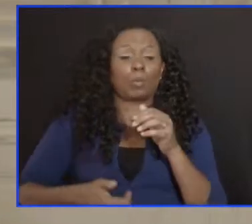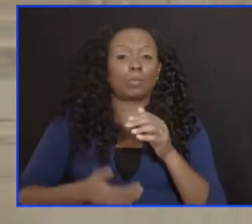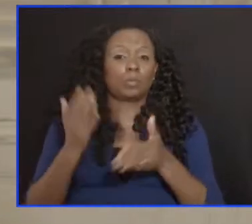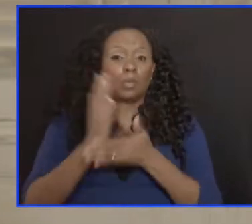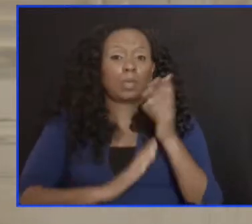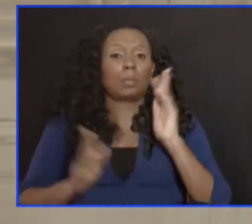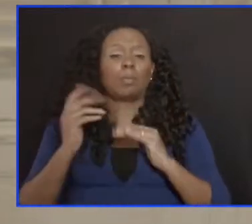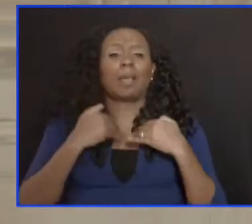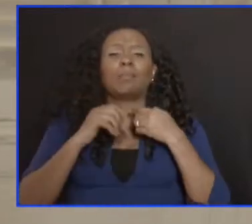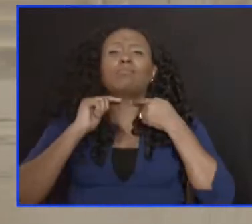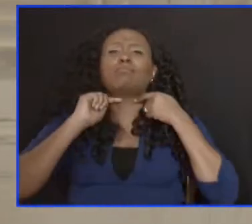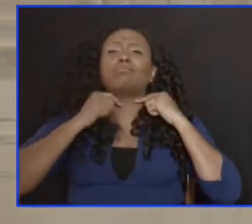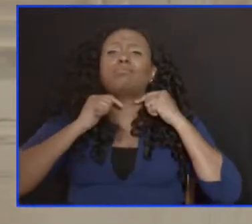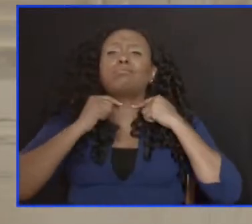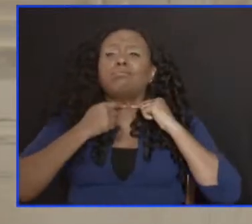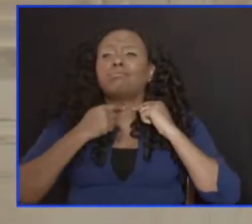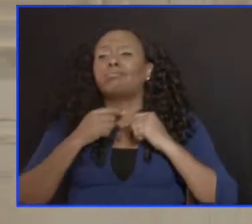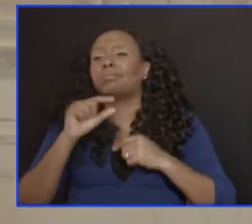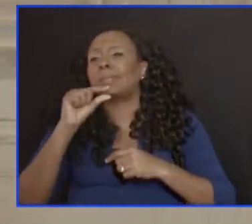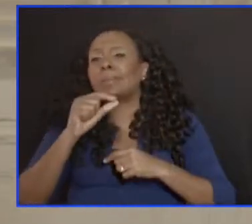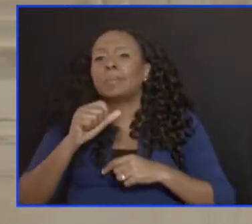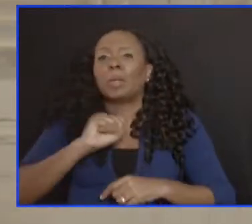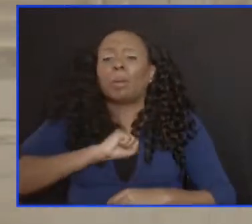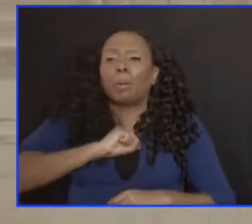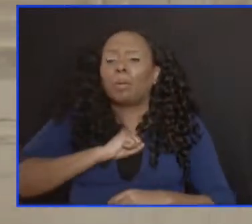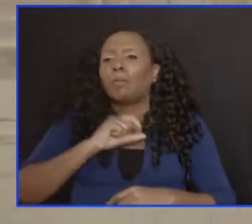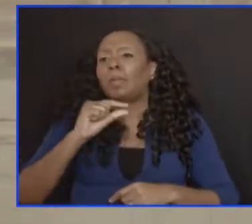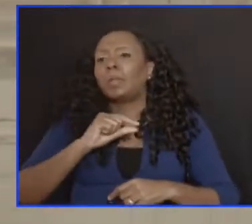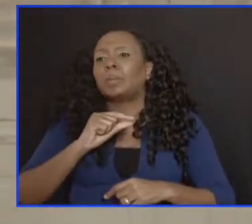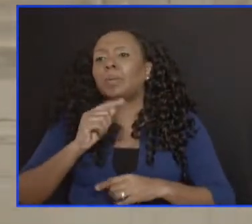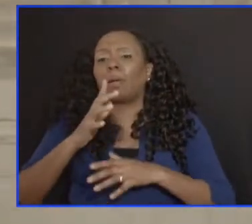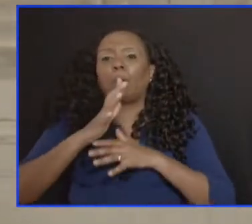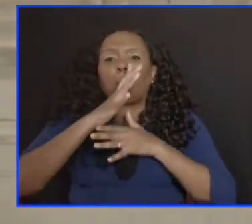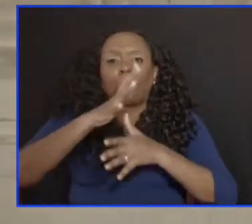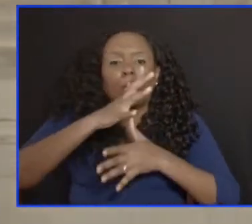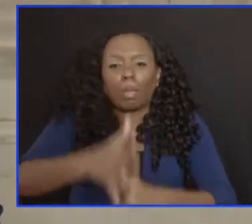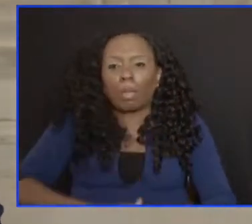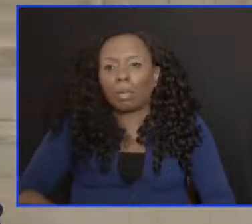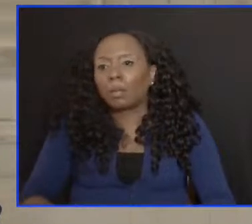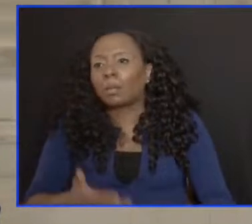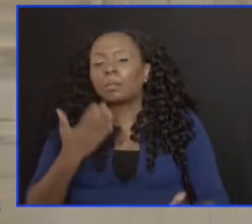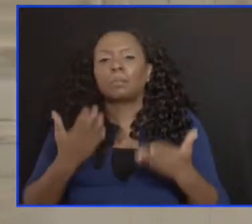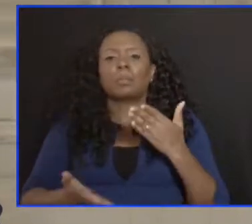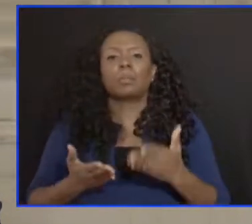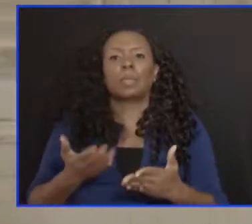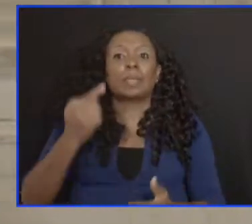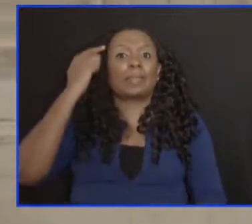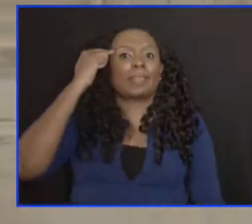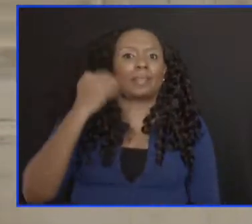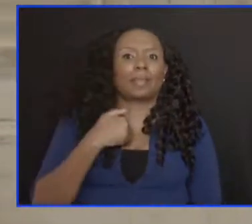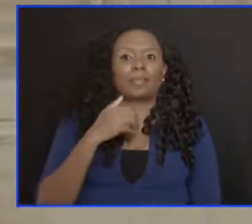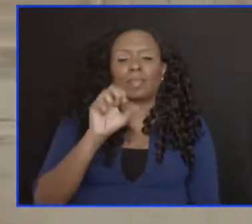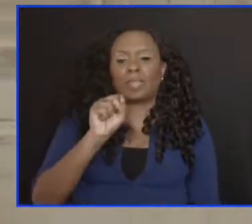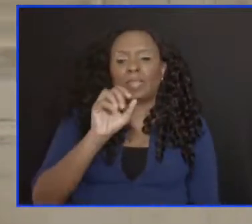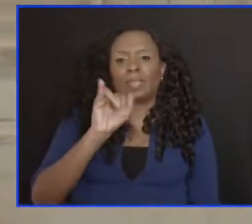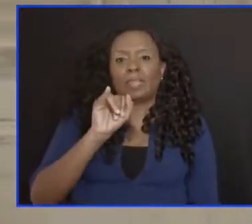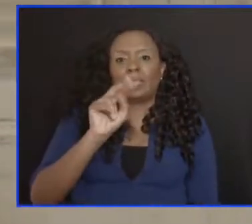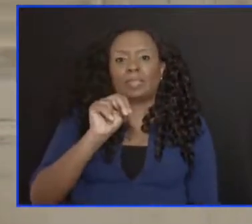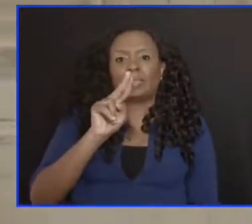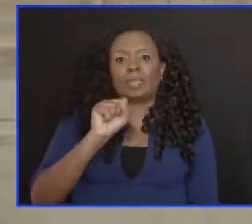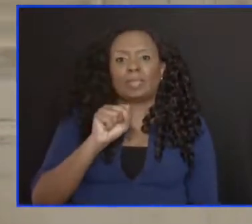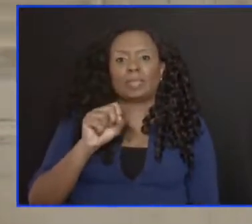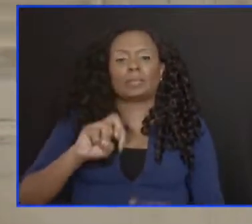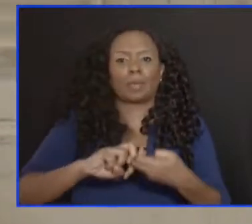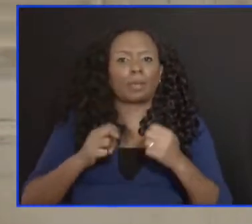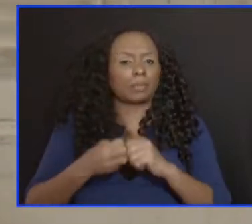little bit of sore throat, a little bit of vomiting, a little bit of cough, a little bit of what they think might be sinusitis, are actually at home. The people